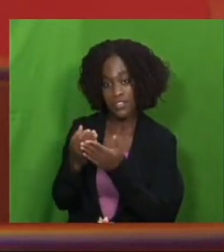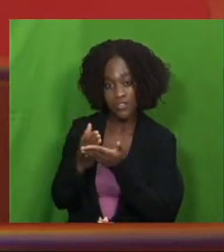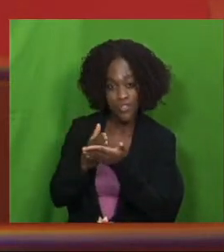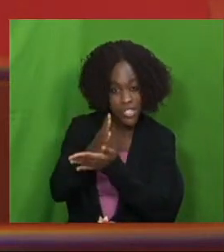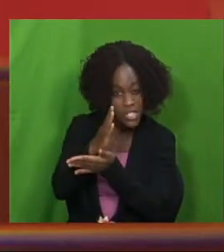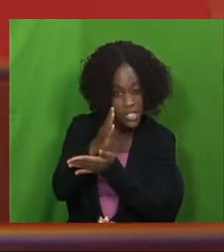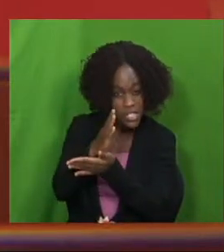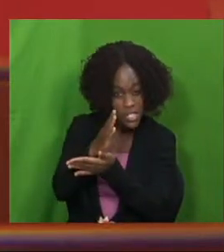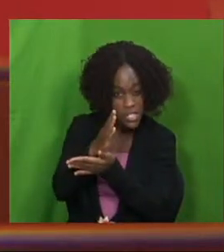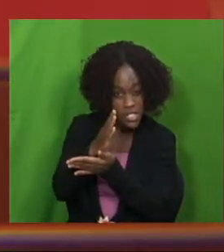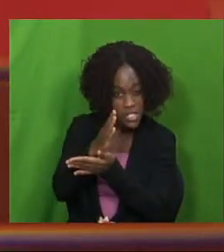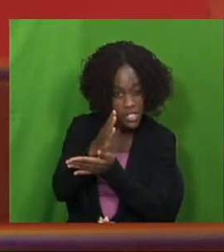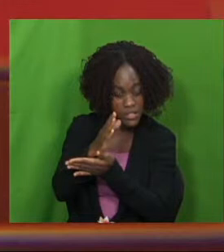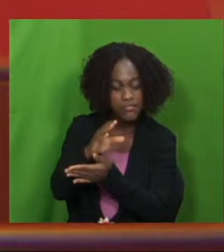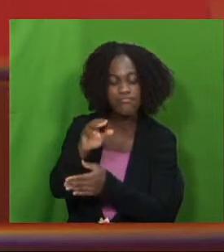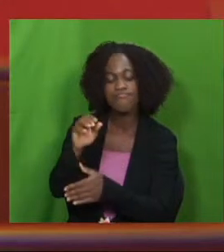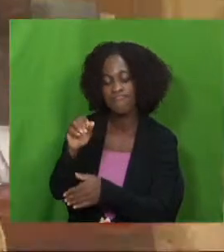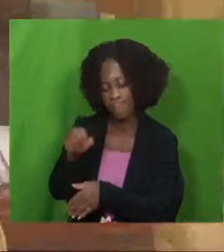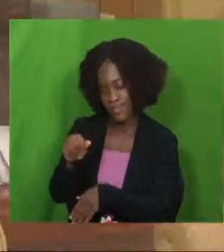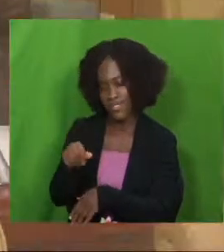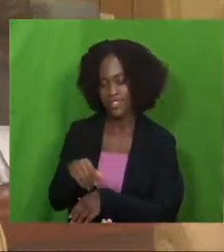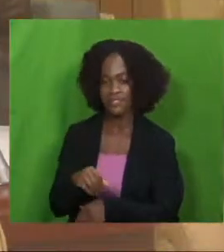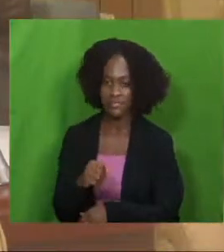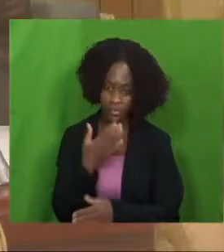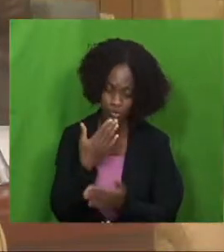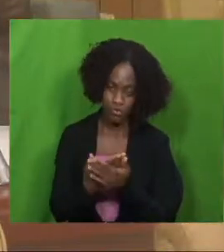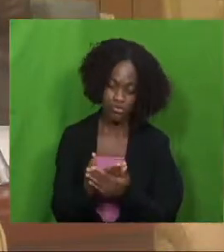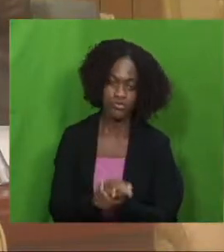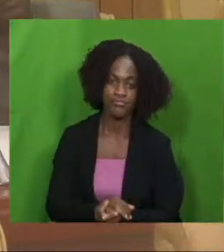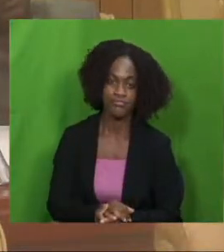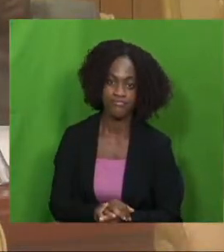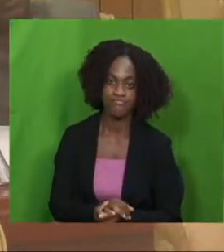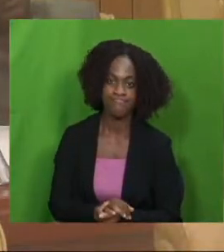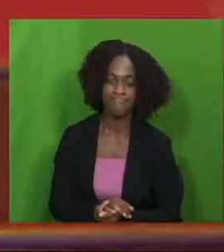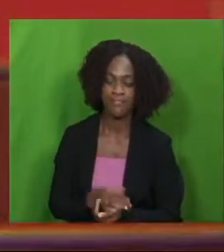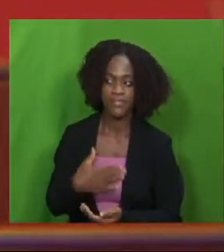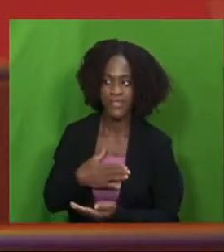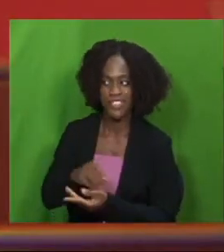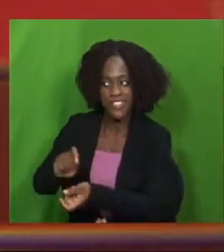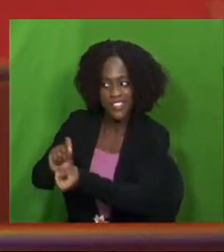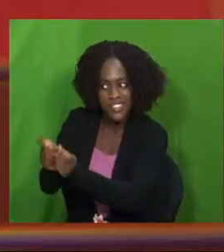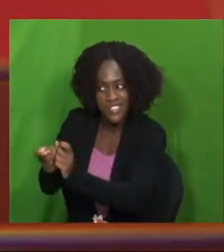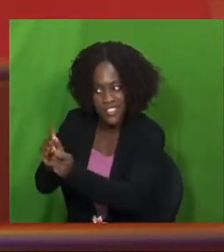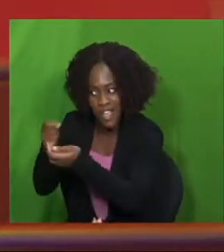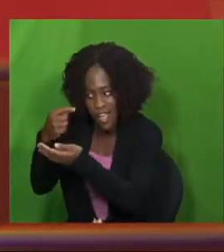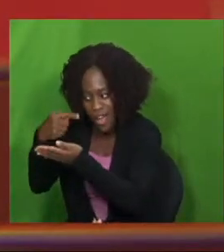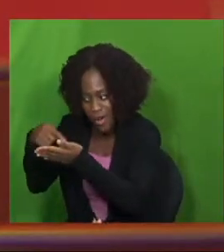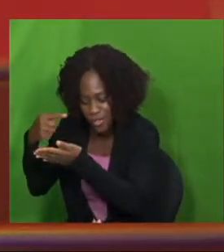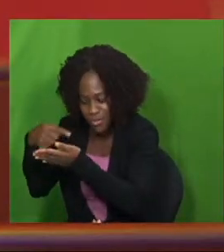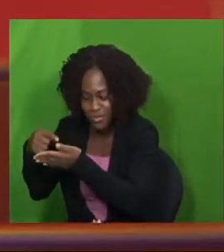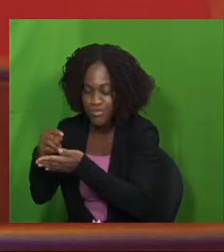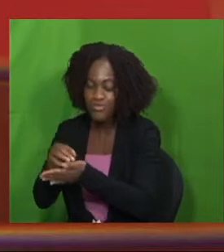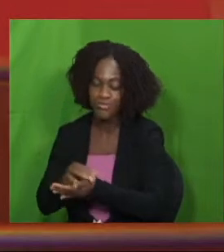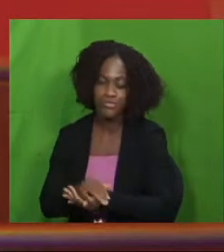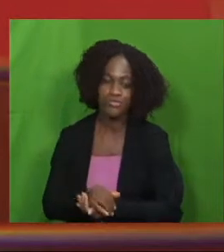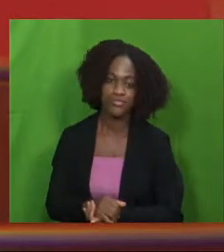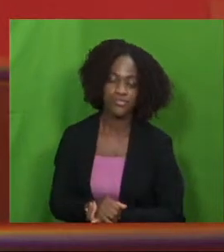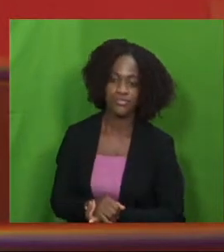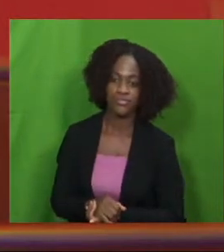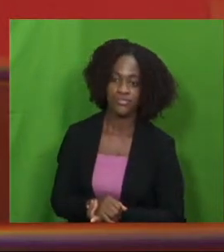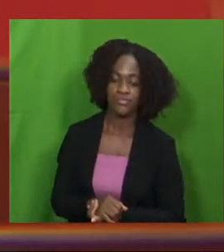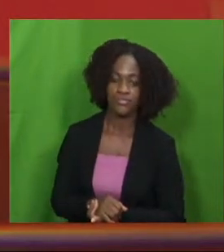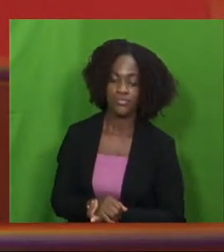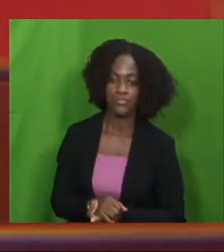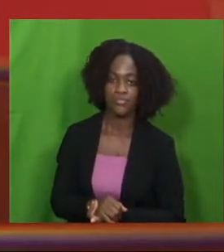right? Yes, Honourable Speaker. Good. So table office, take note and correct those